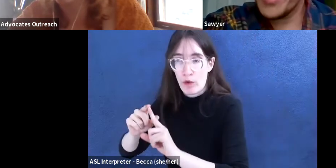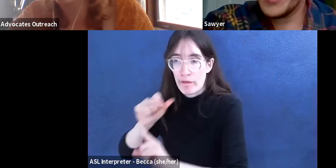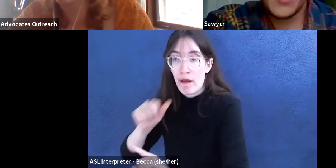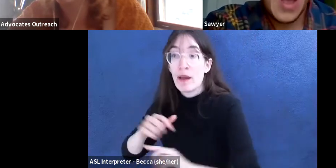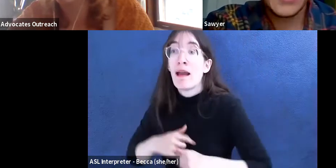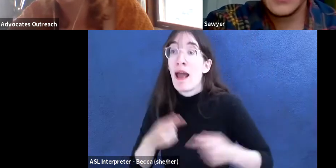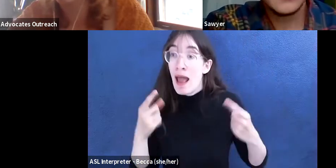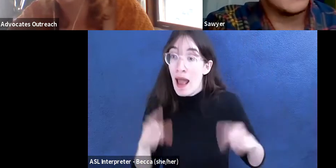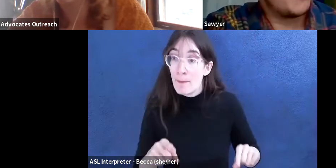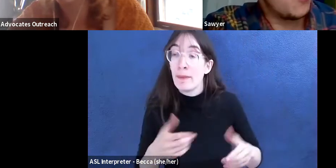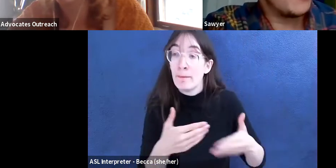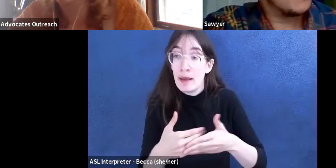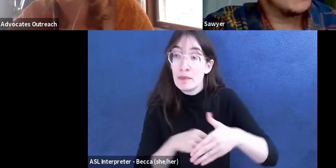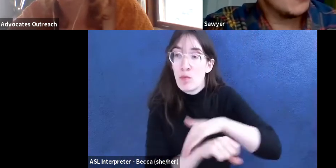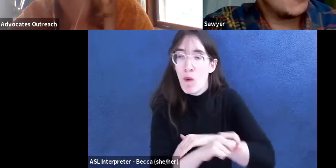about